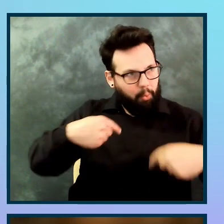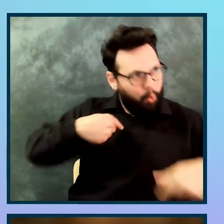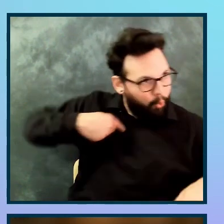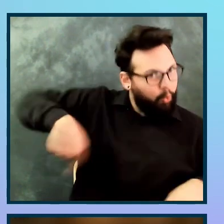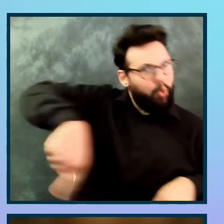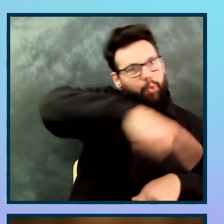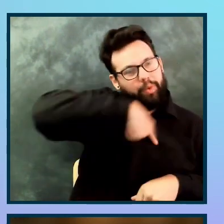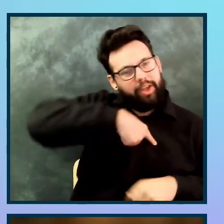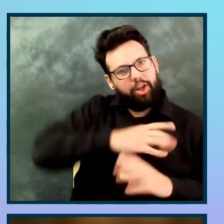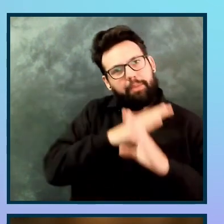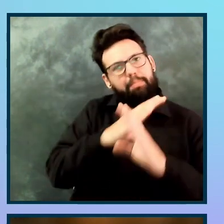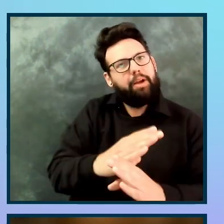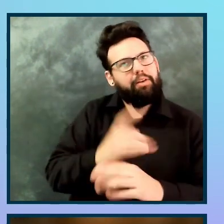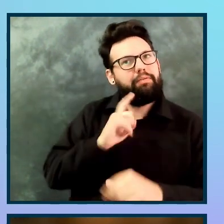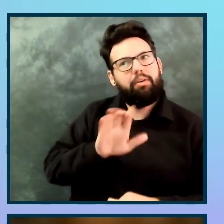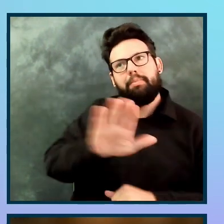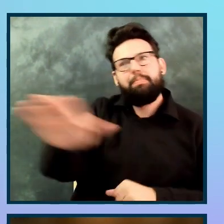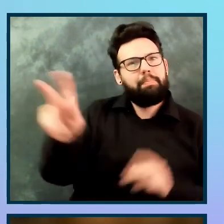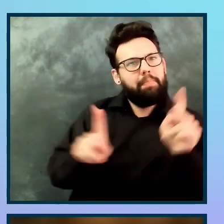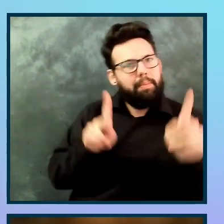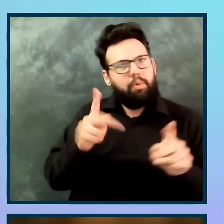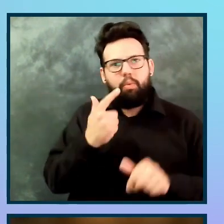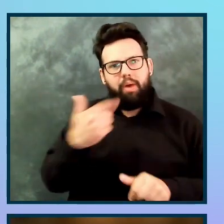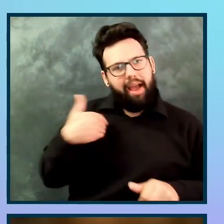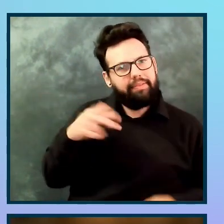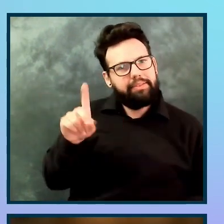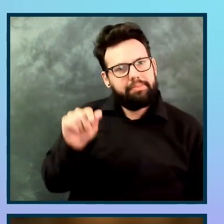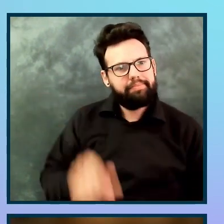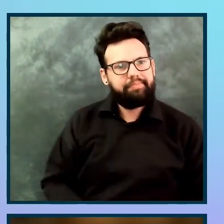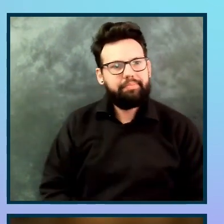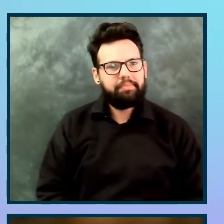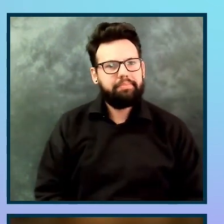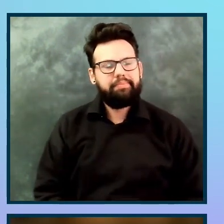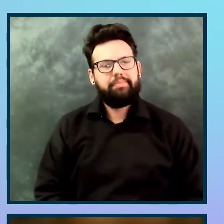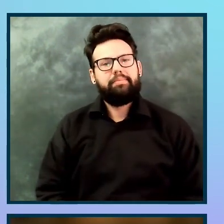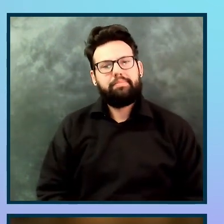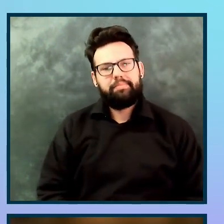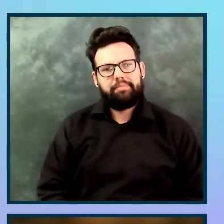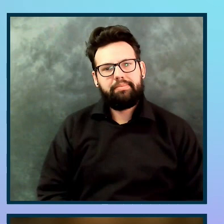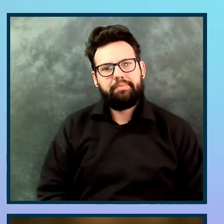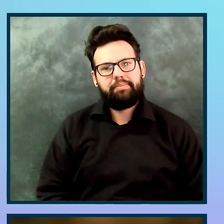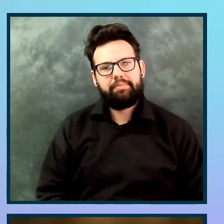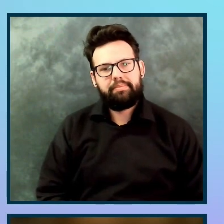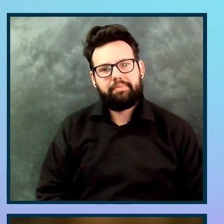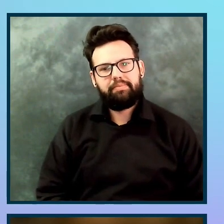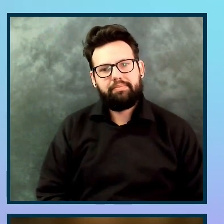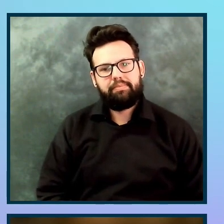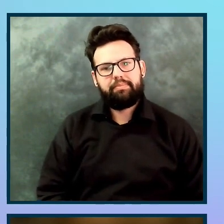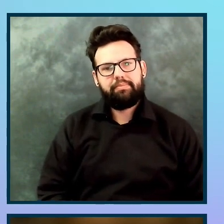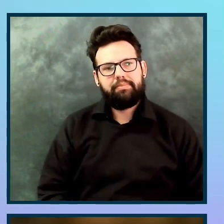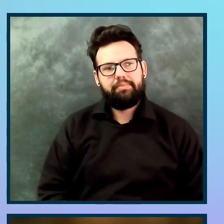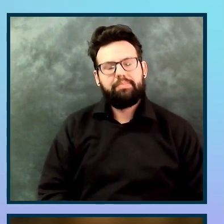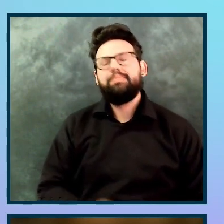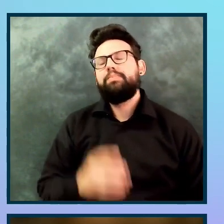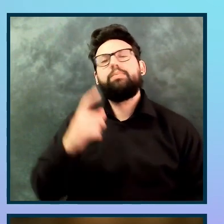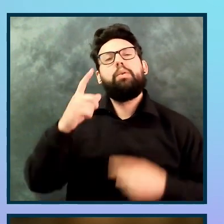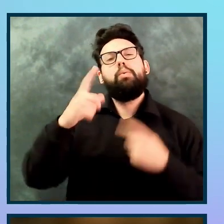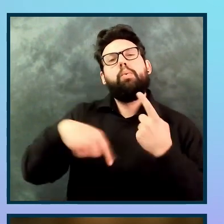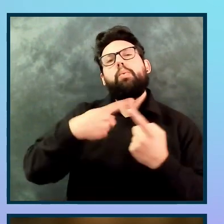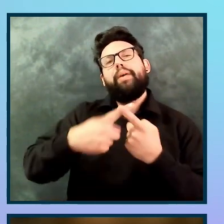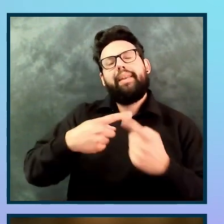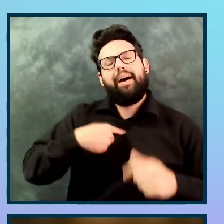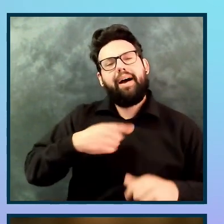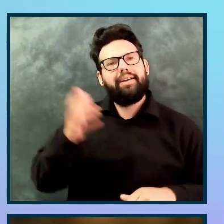users with disabilities. I always include this when I speak